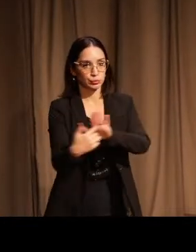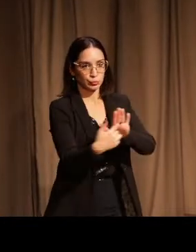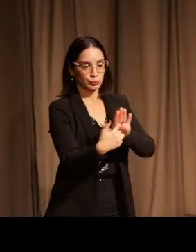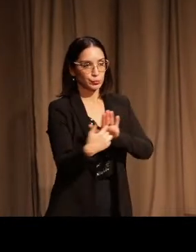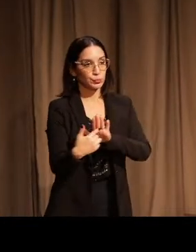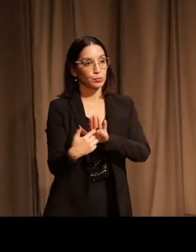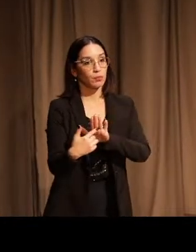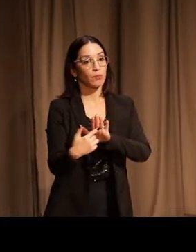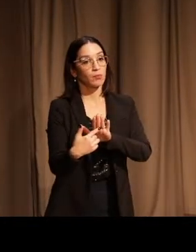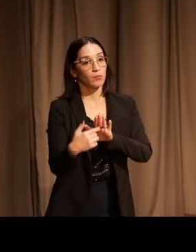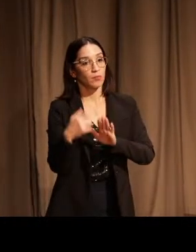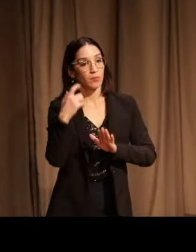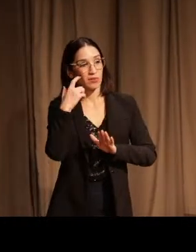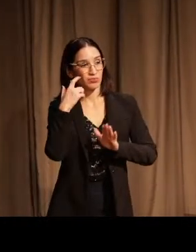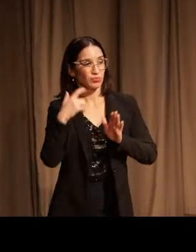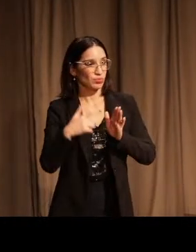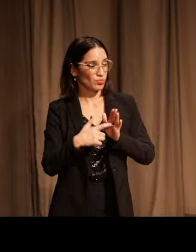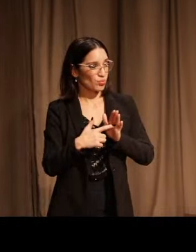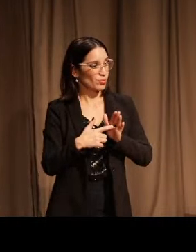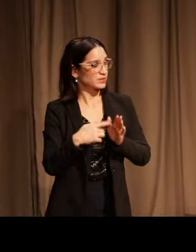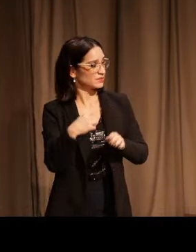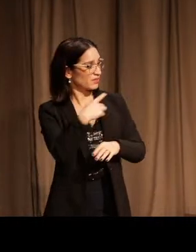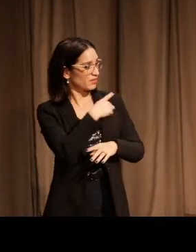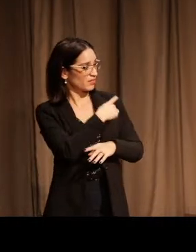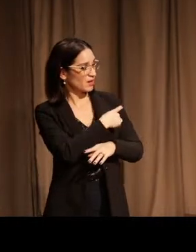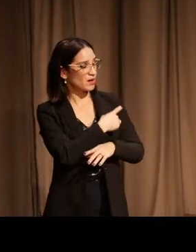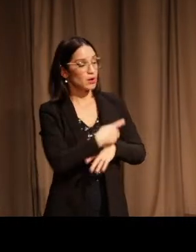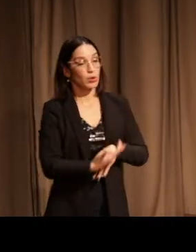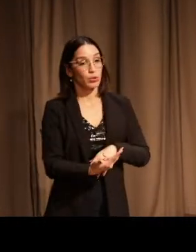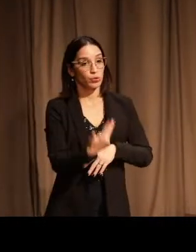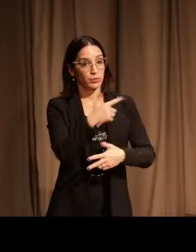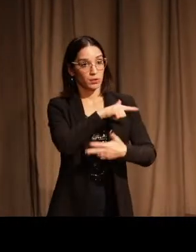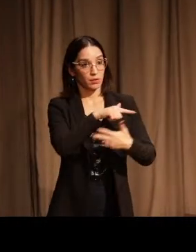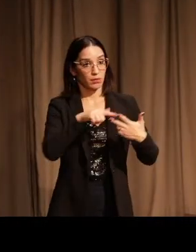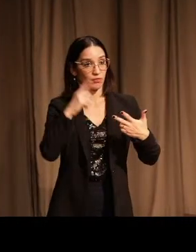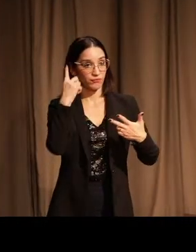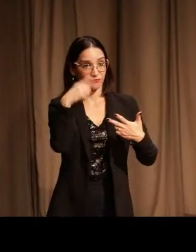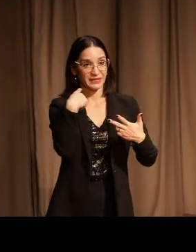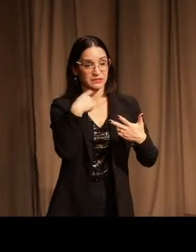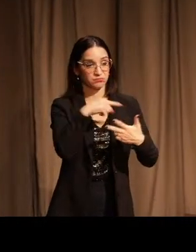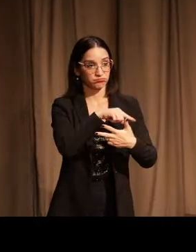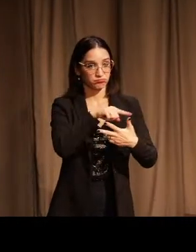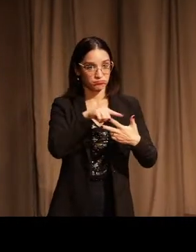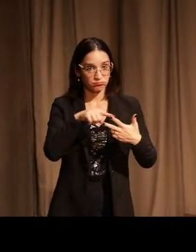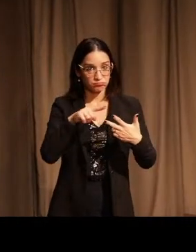which after a certain period, these three-faced representations were